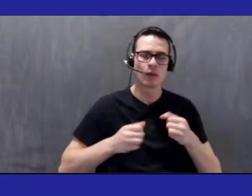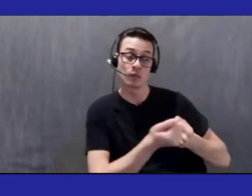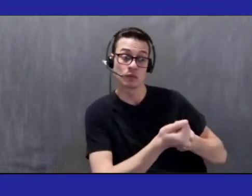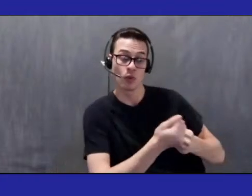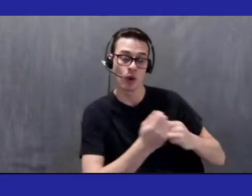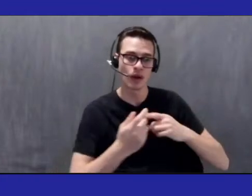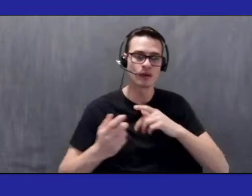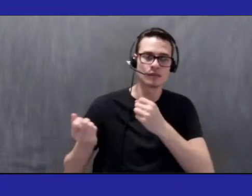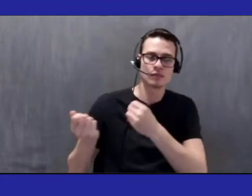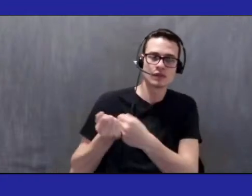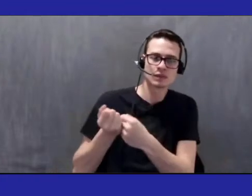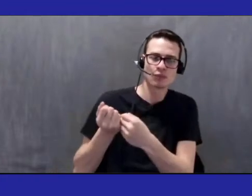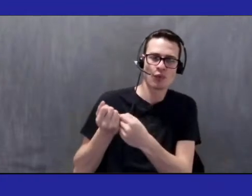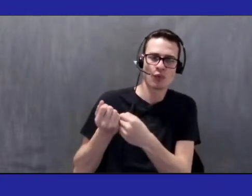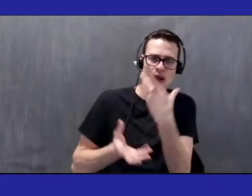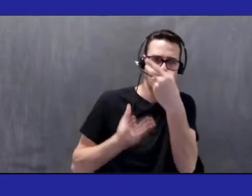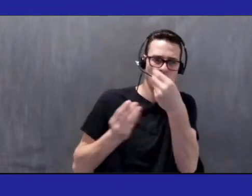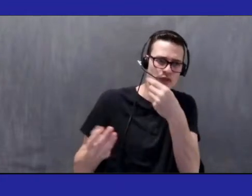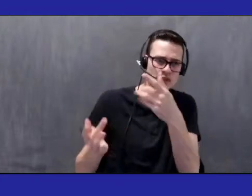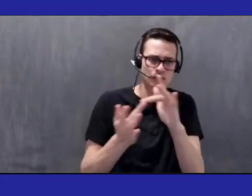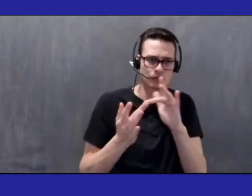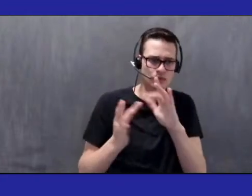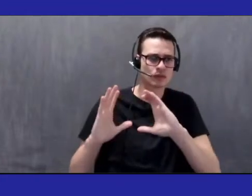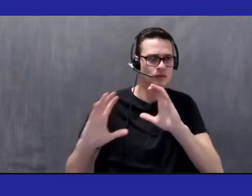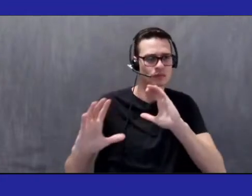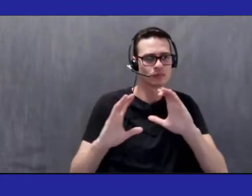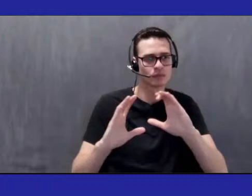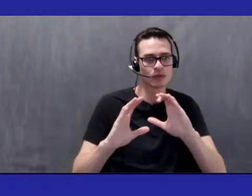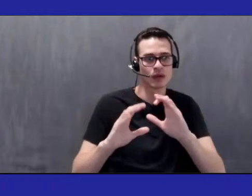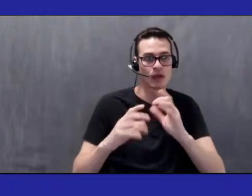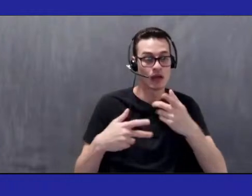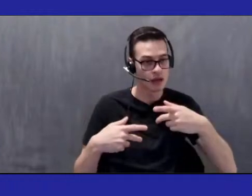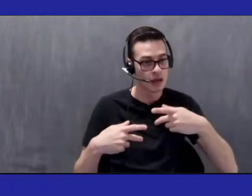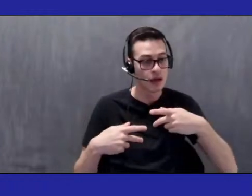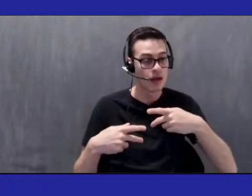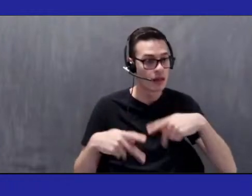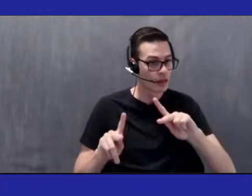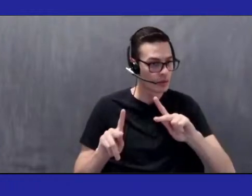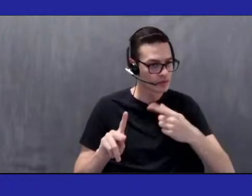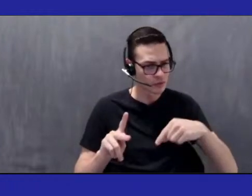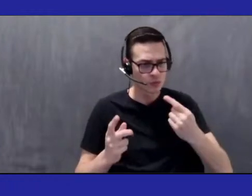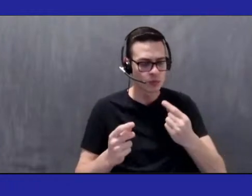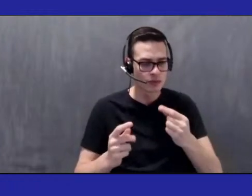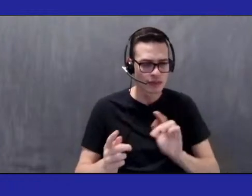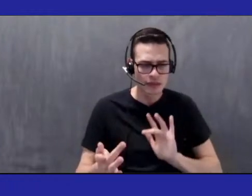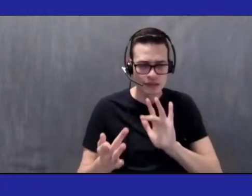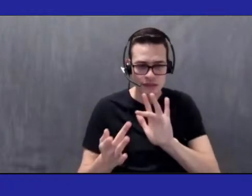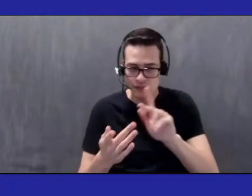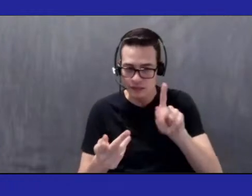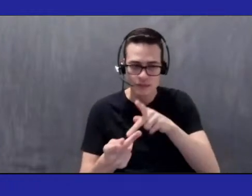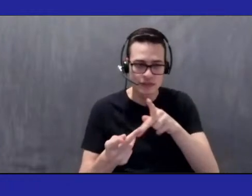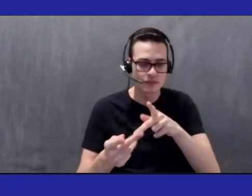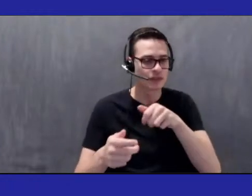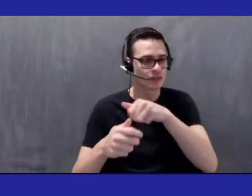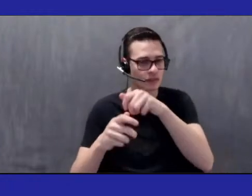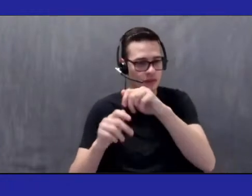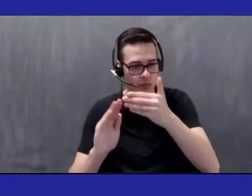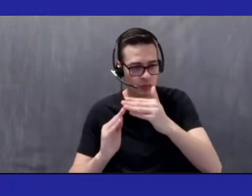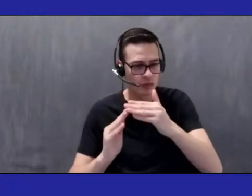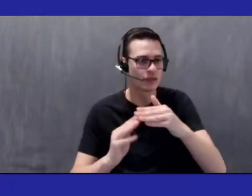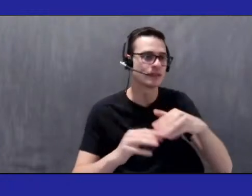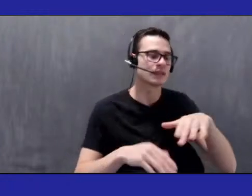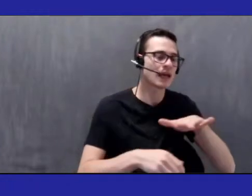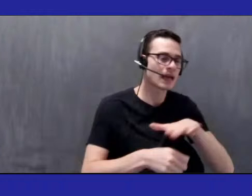outreach. And this allows us to target specific communities, specific areas of need within the organization, work